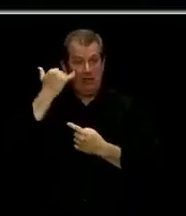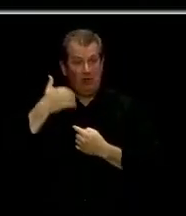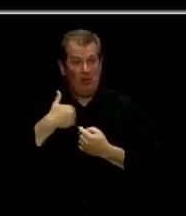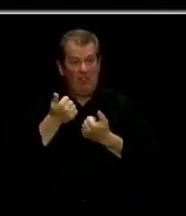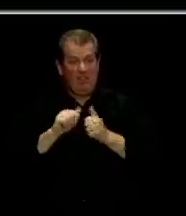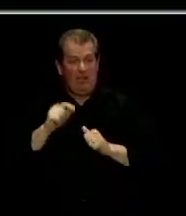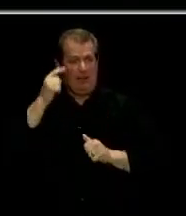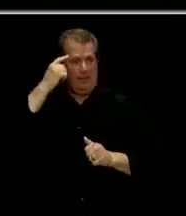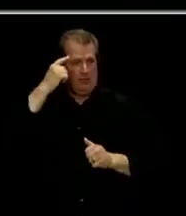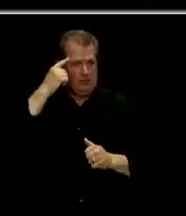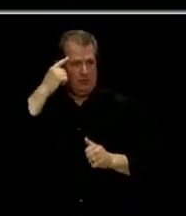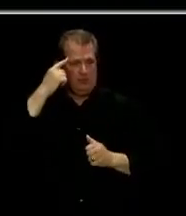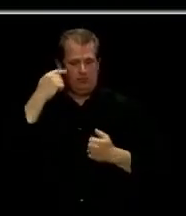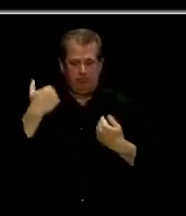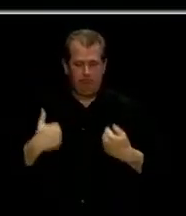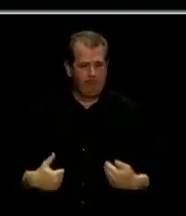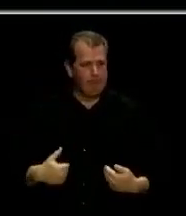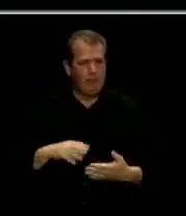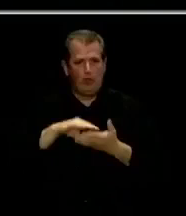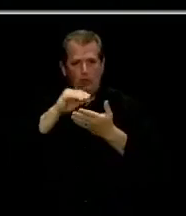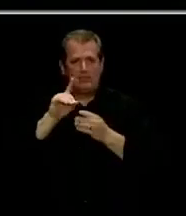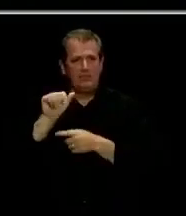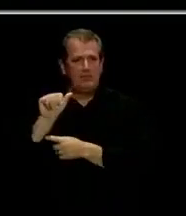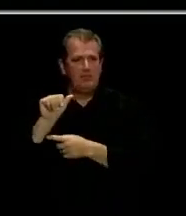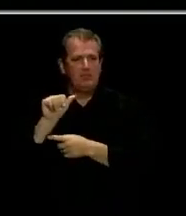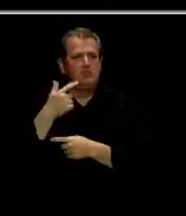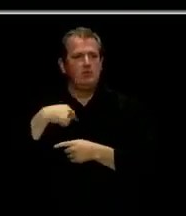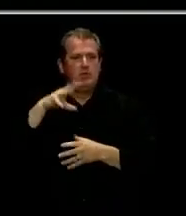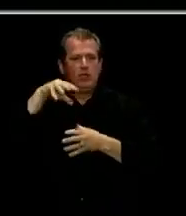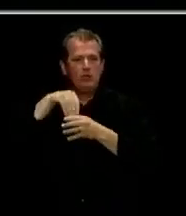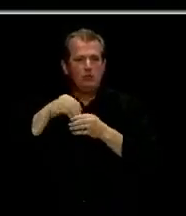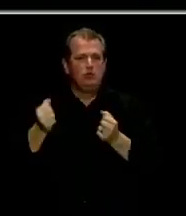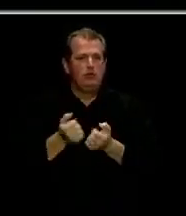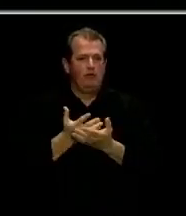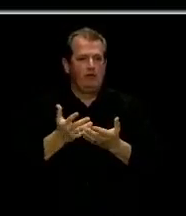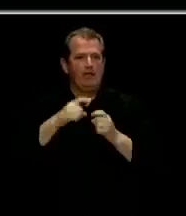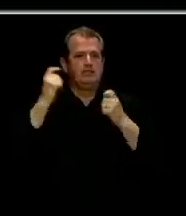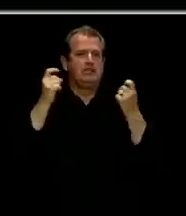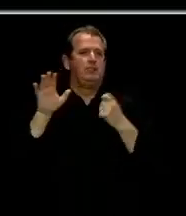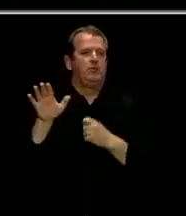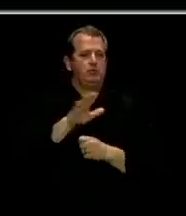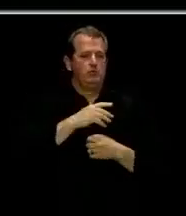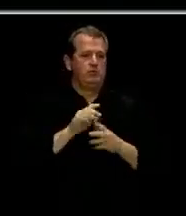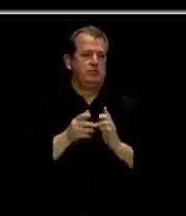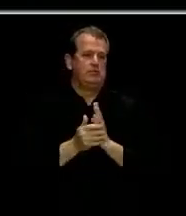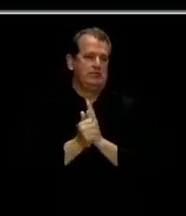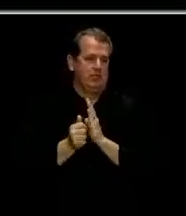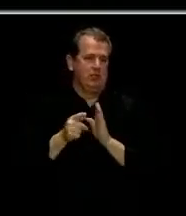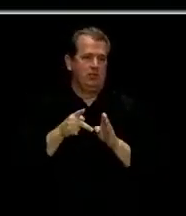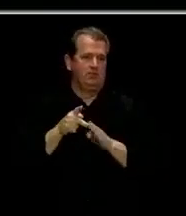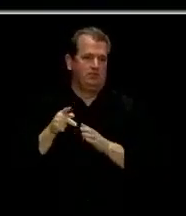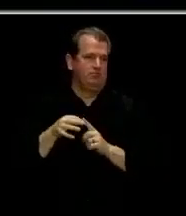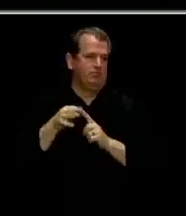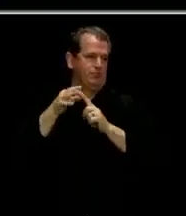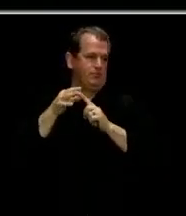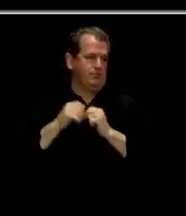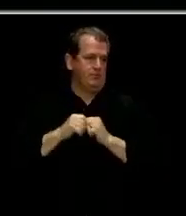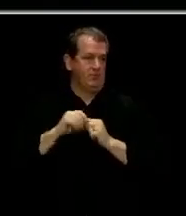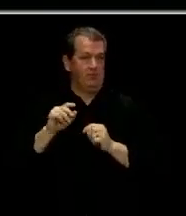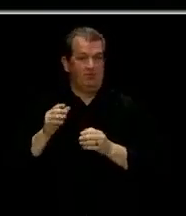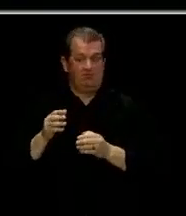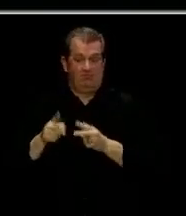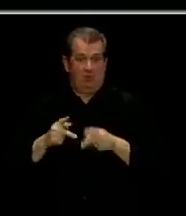learning disabilities are included and celebrated. They are our neighbors, friends, and family